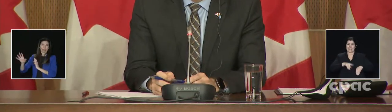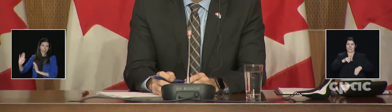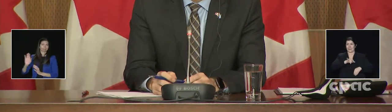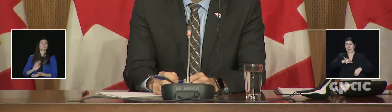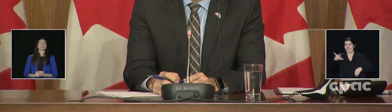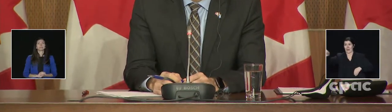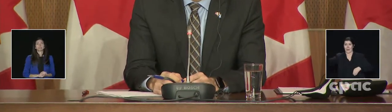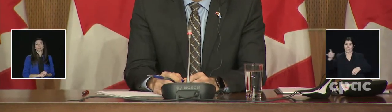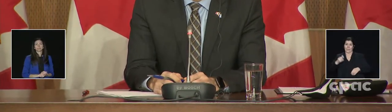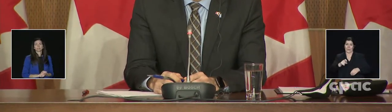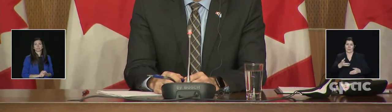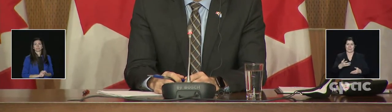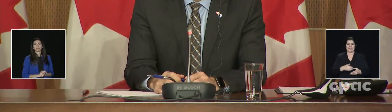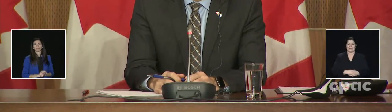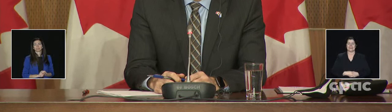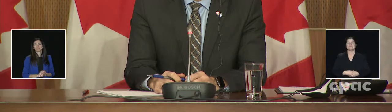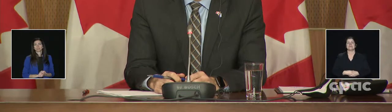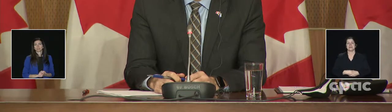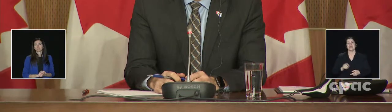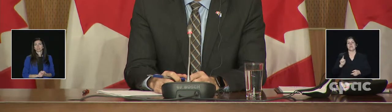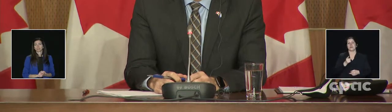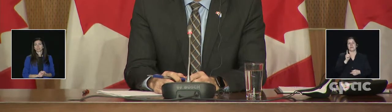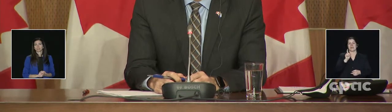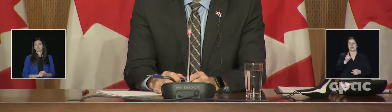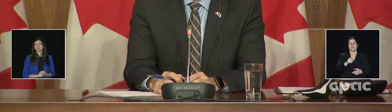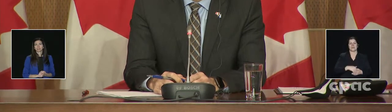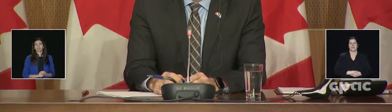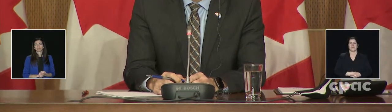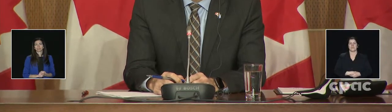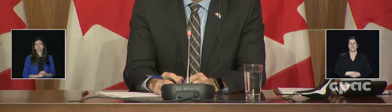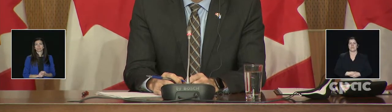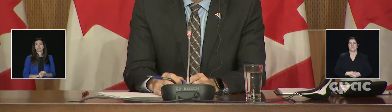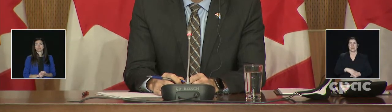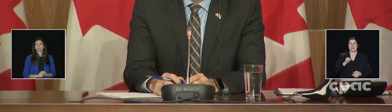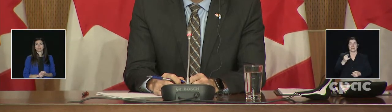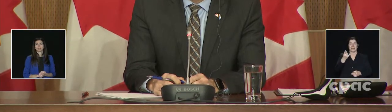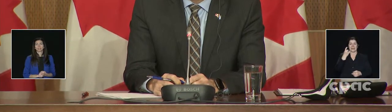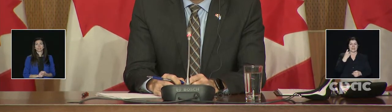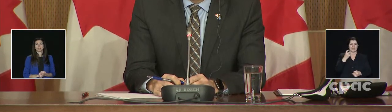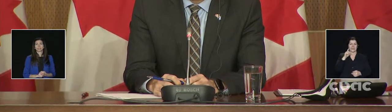Thank you, merci. You may press star 1 if you have a question. Vous pouvez appuyer sur étoile 1 si vous avez une